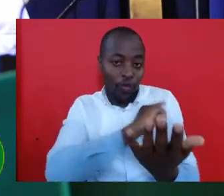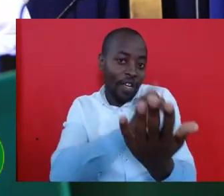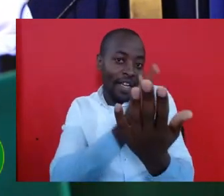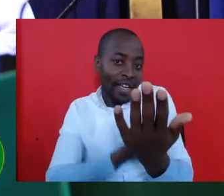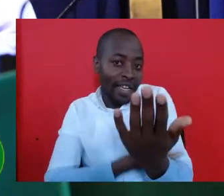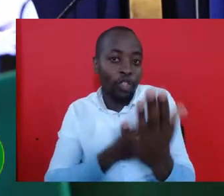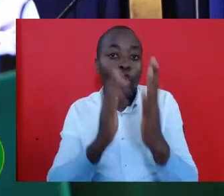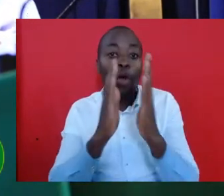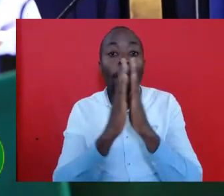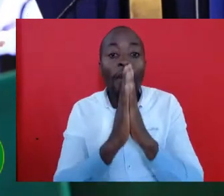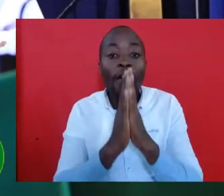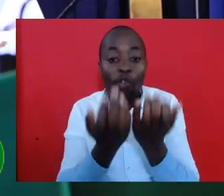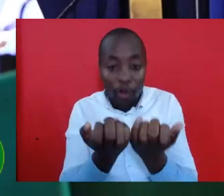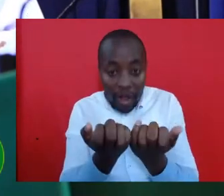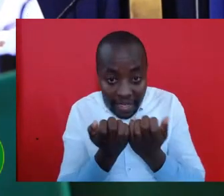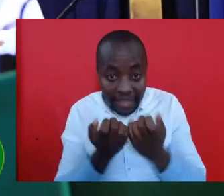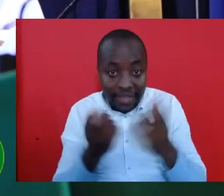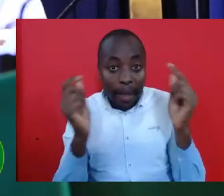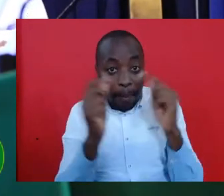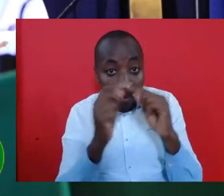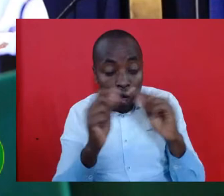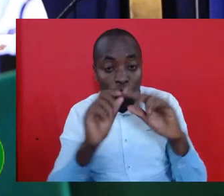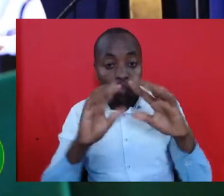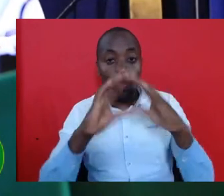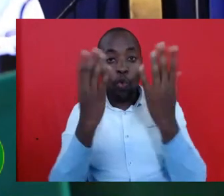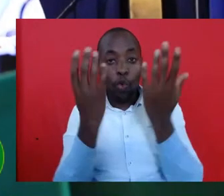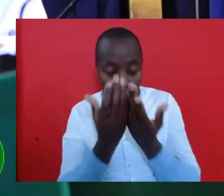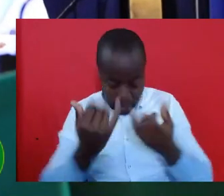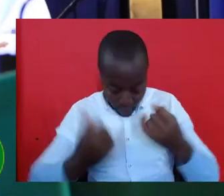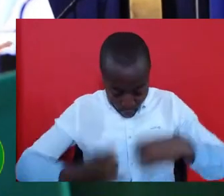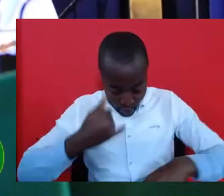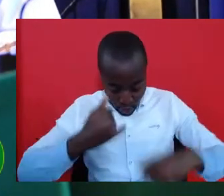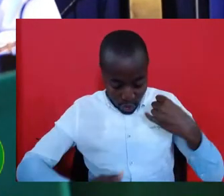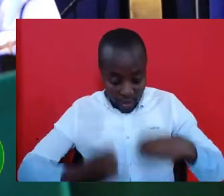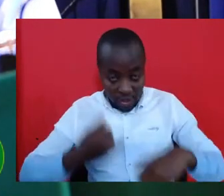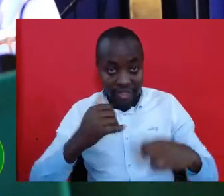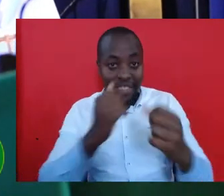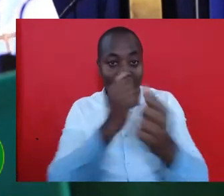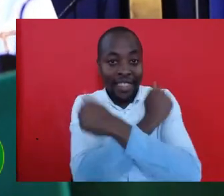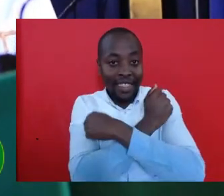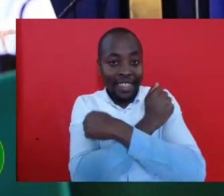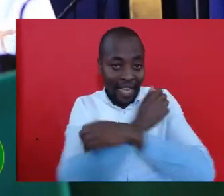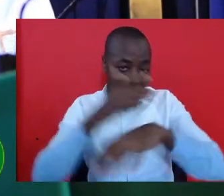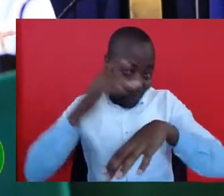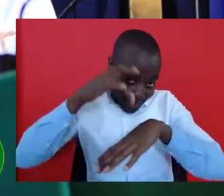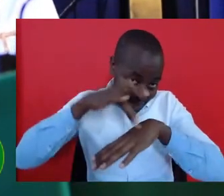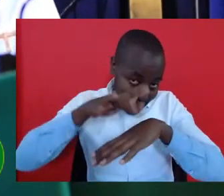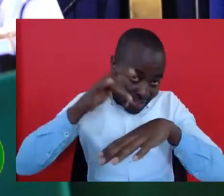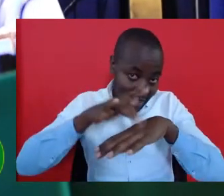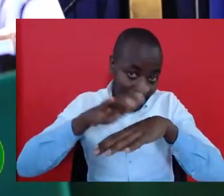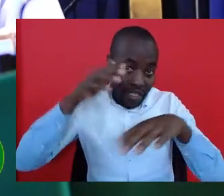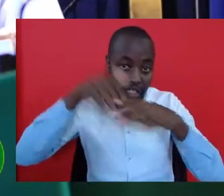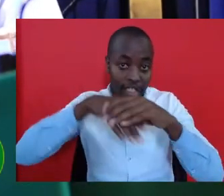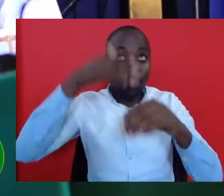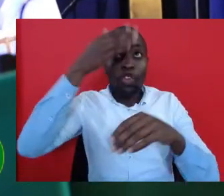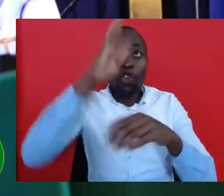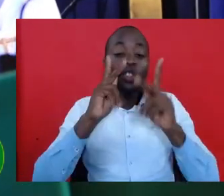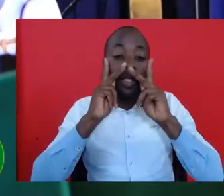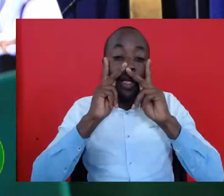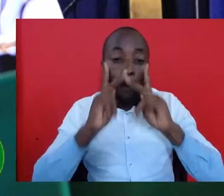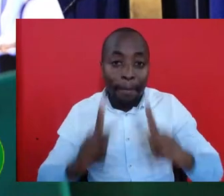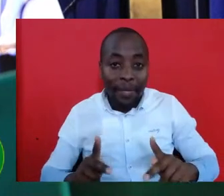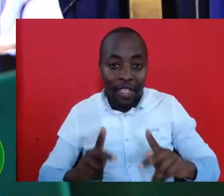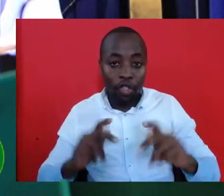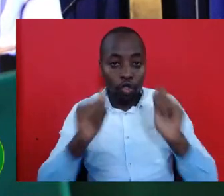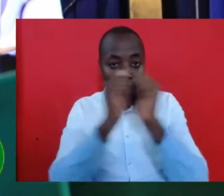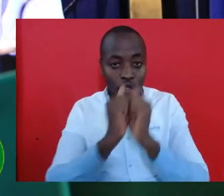our needs and the pain of the world, to rejoice in His love, and be sent in His peace. We are heirs of the Father,